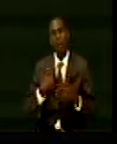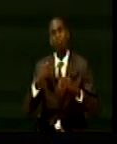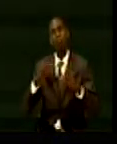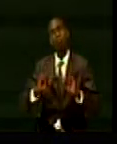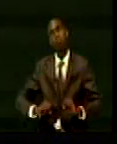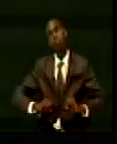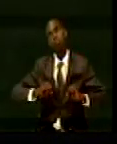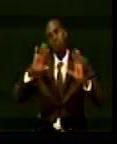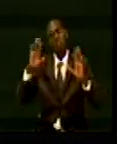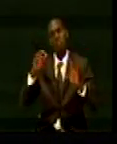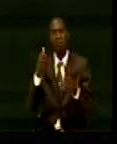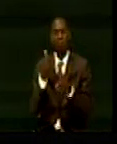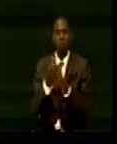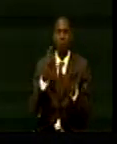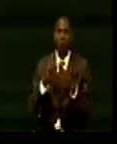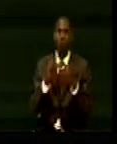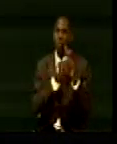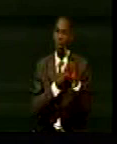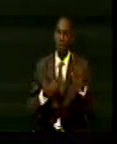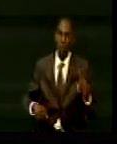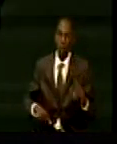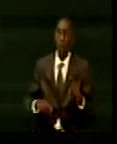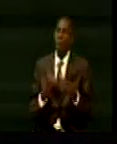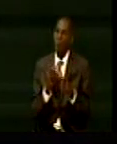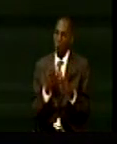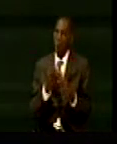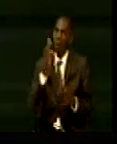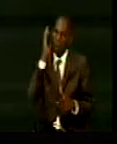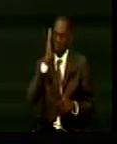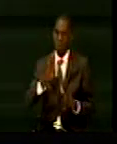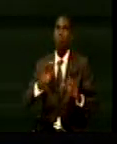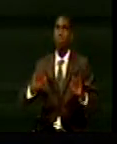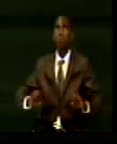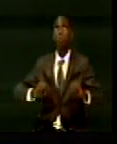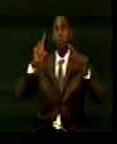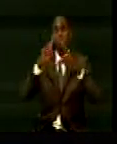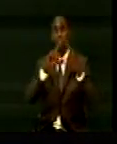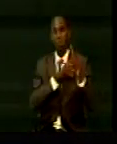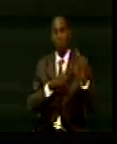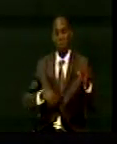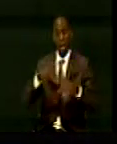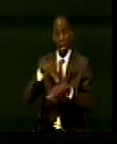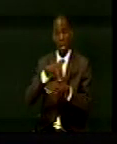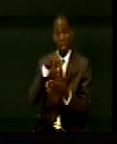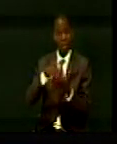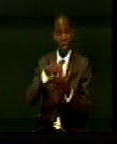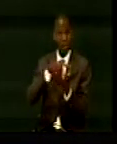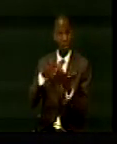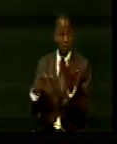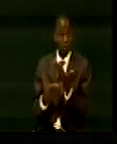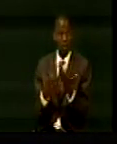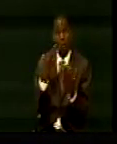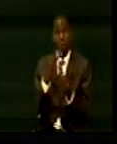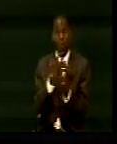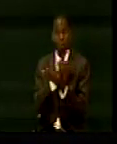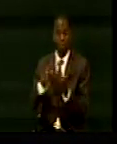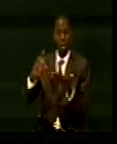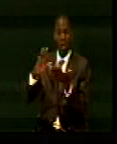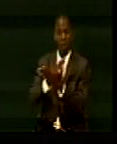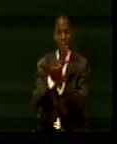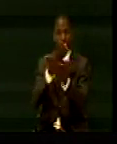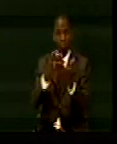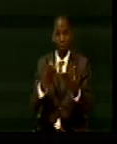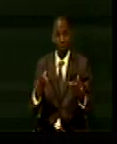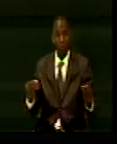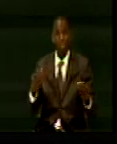the Lord, or will still give himself to the Lord, during this crusade of divine solution, the